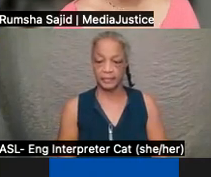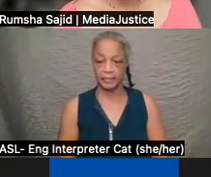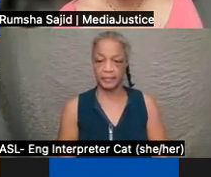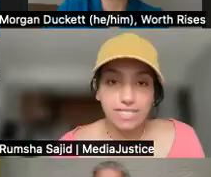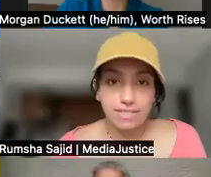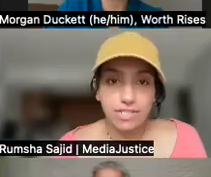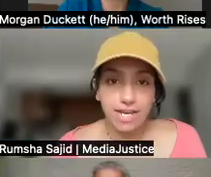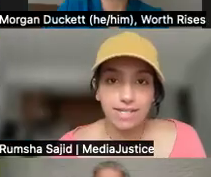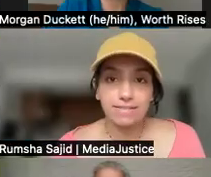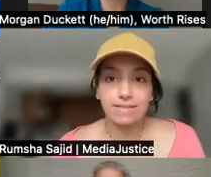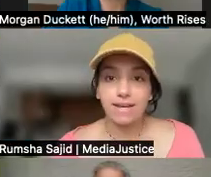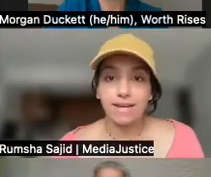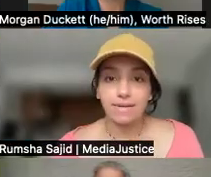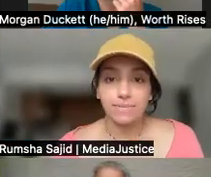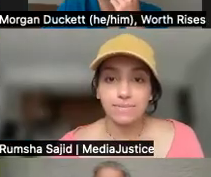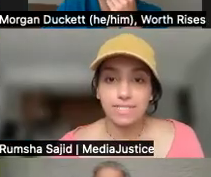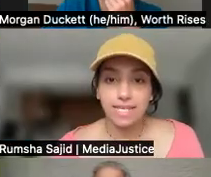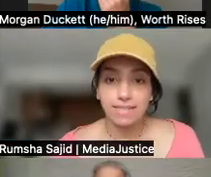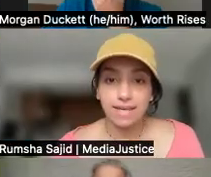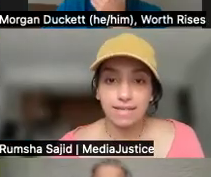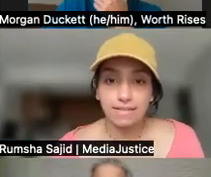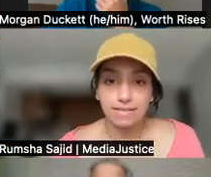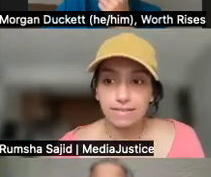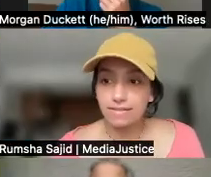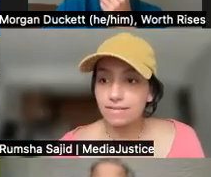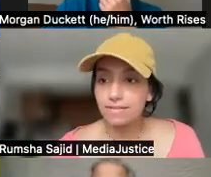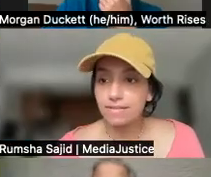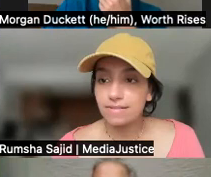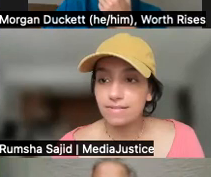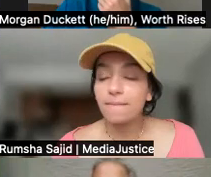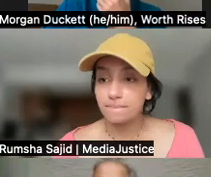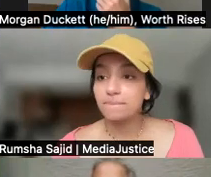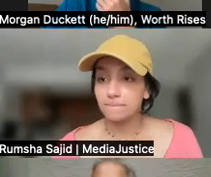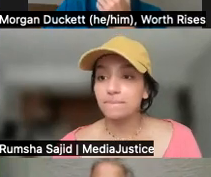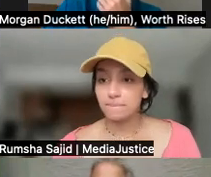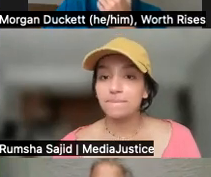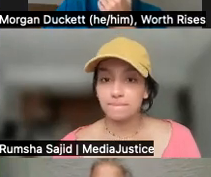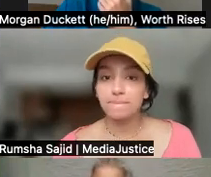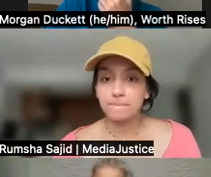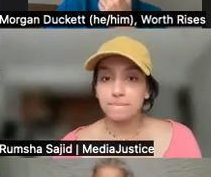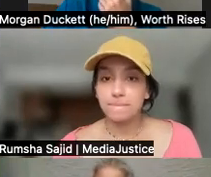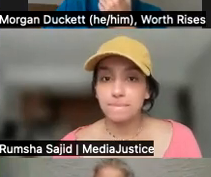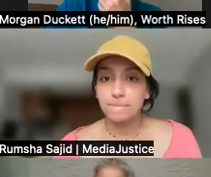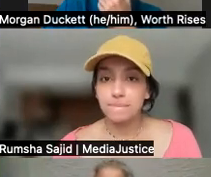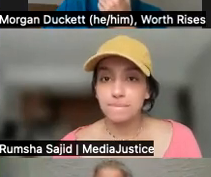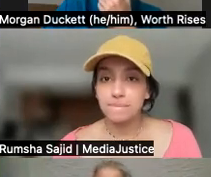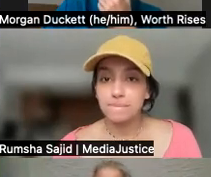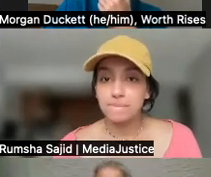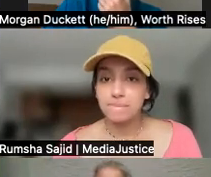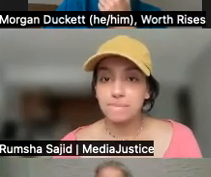I see Beatriz in the chat saying that. Chat acaba de decir que.